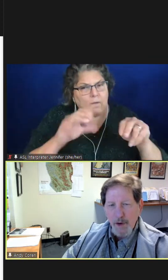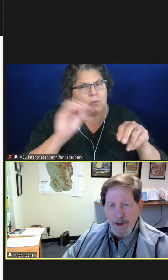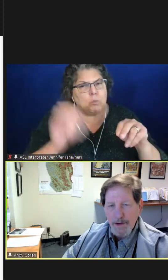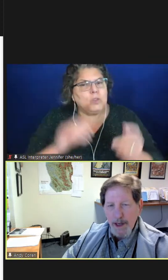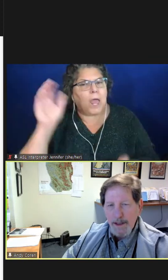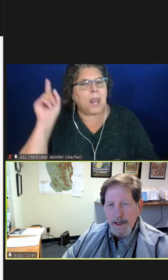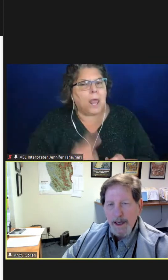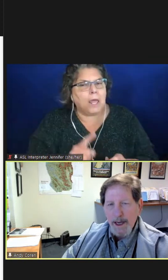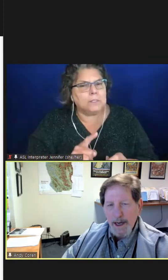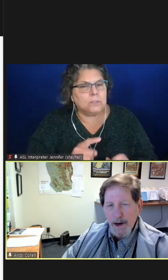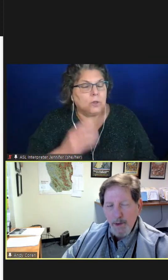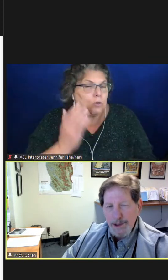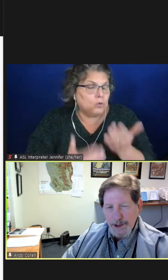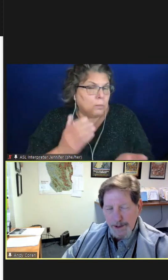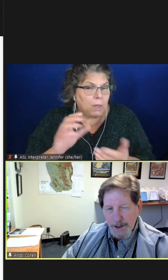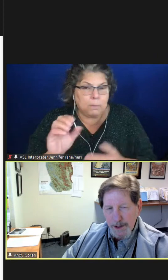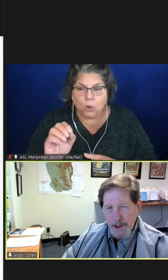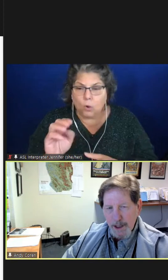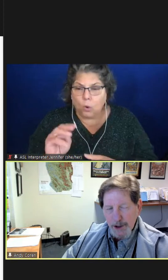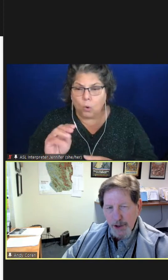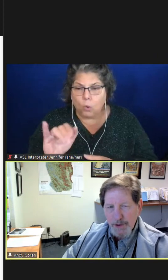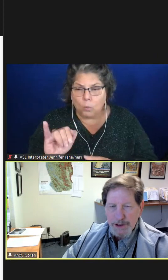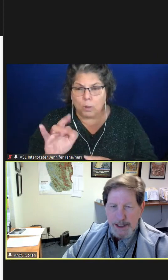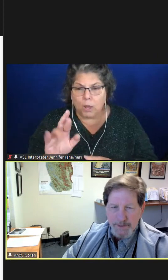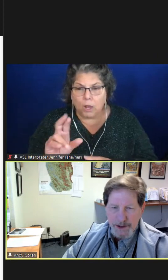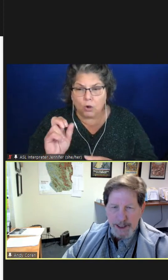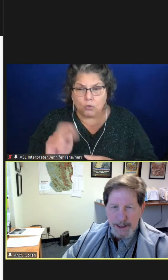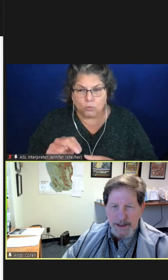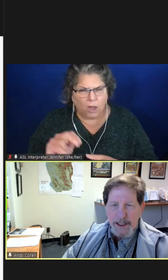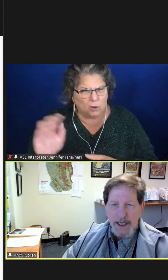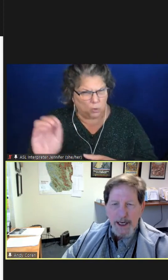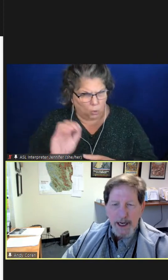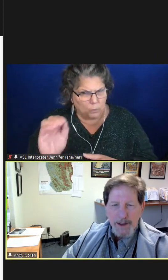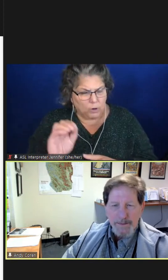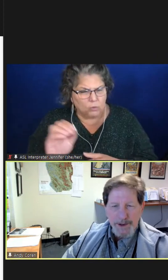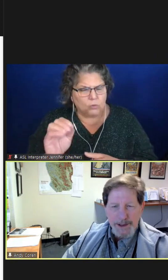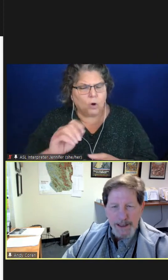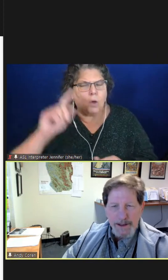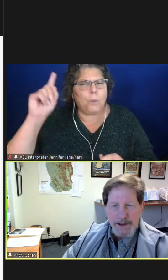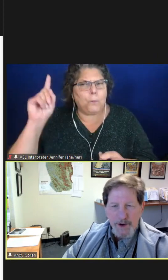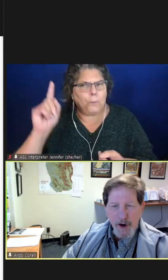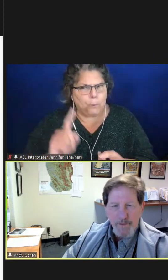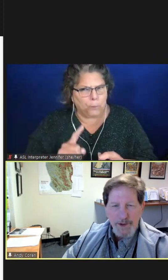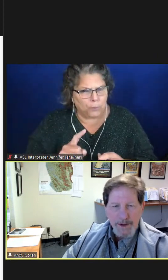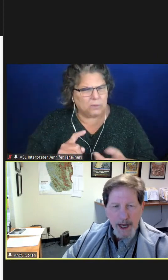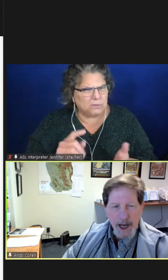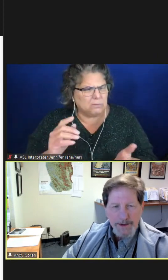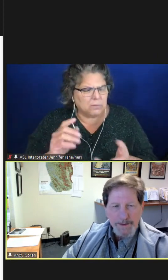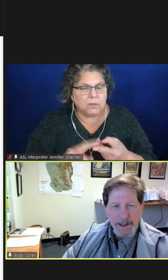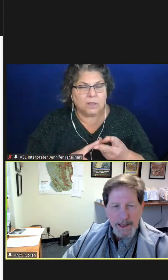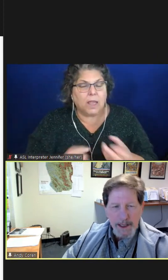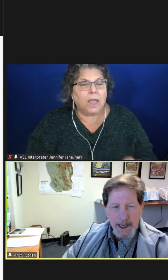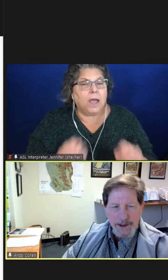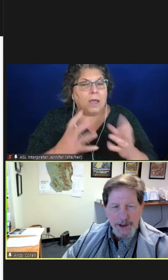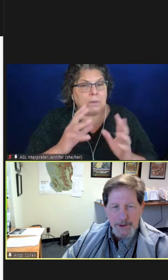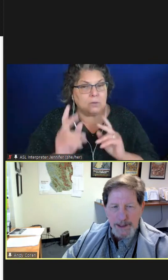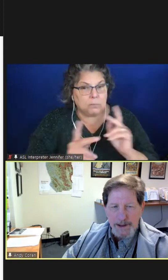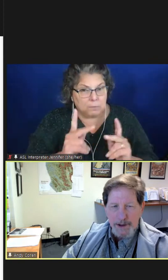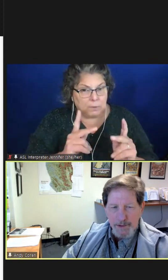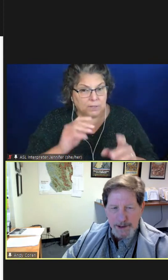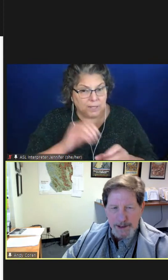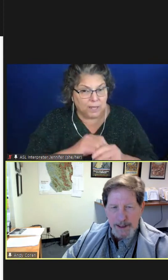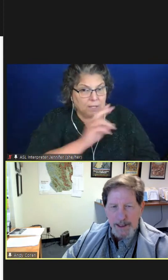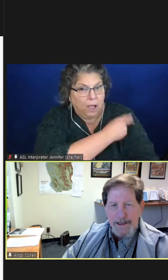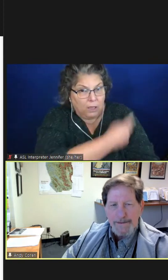of Omicron, which has been shown in several studies. The percentage of COVID in the hospital and the ICU